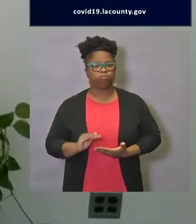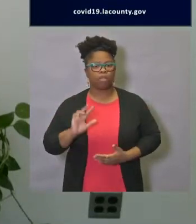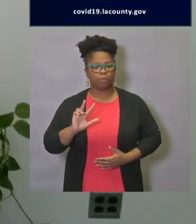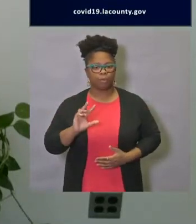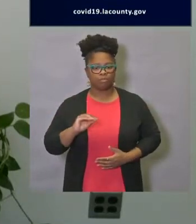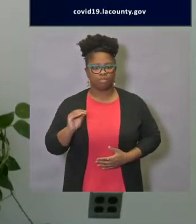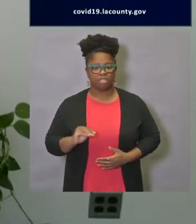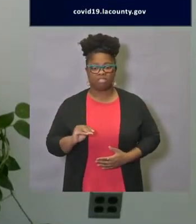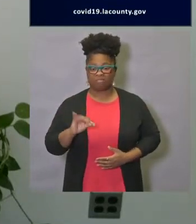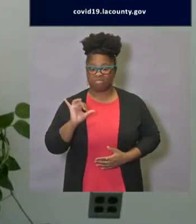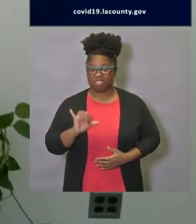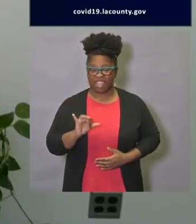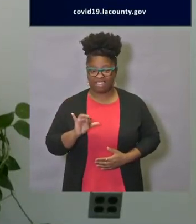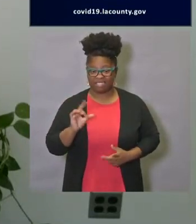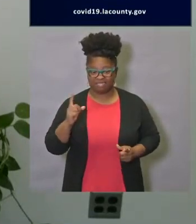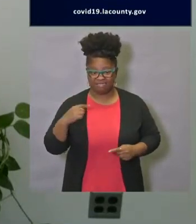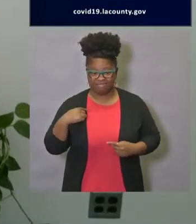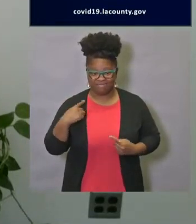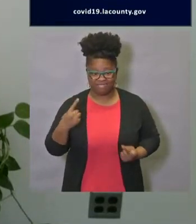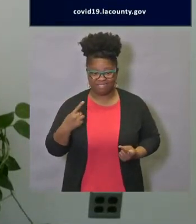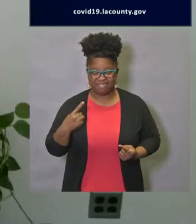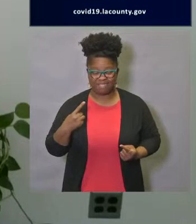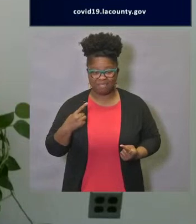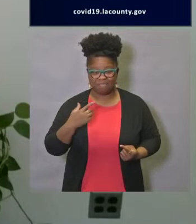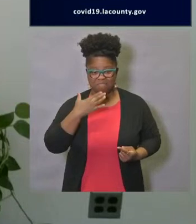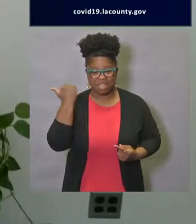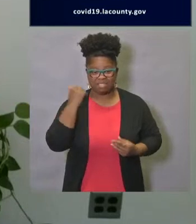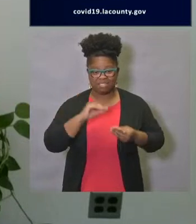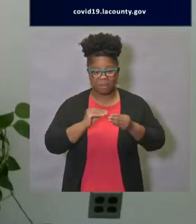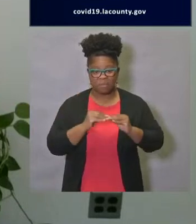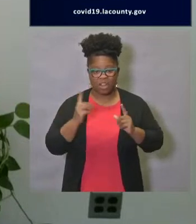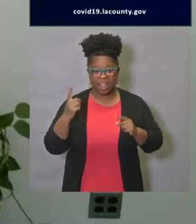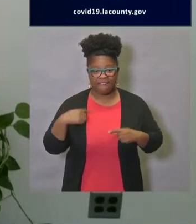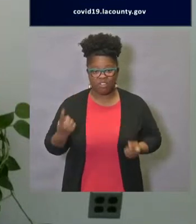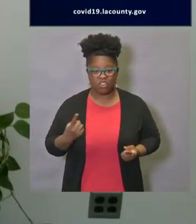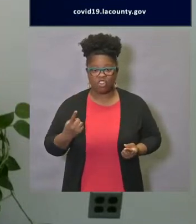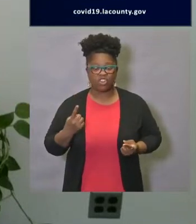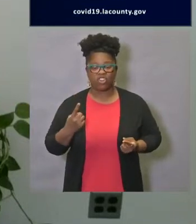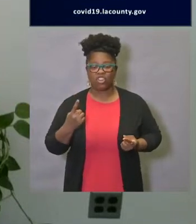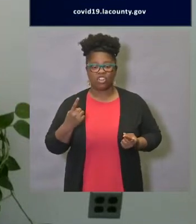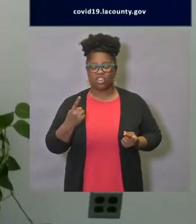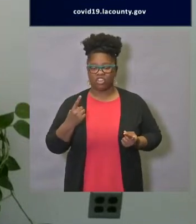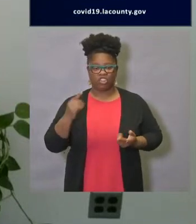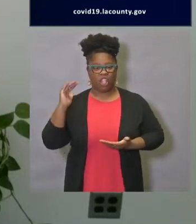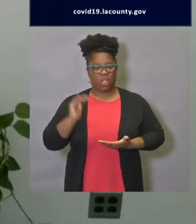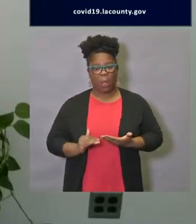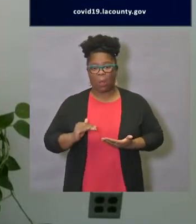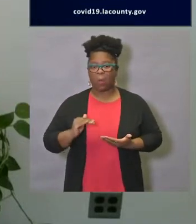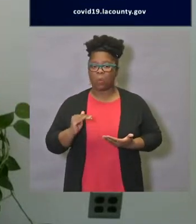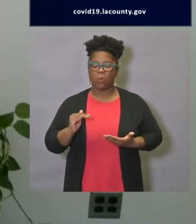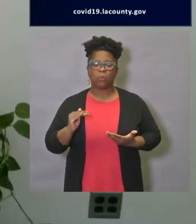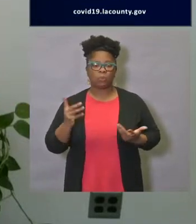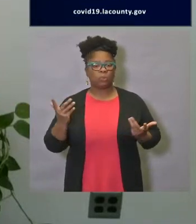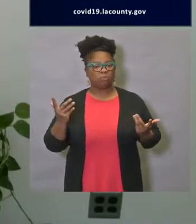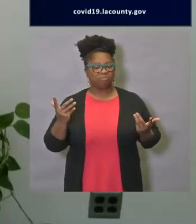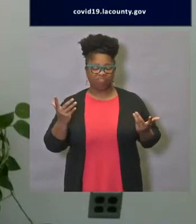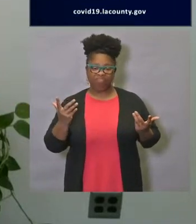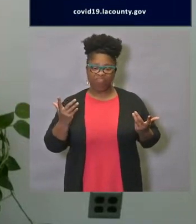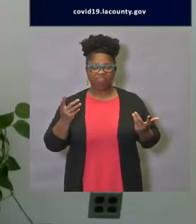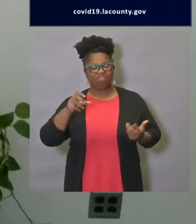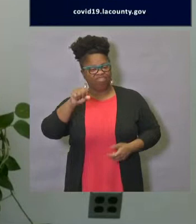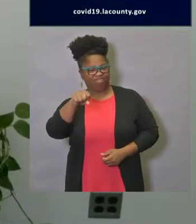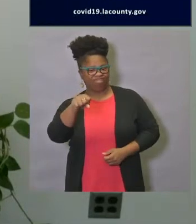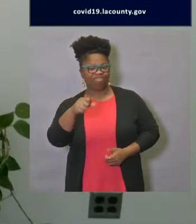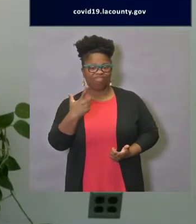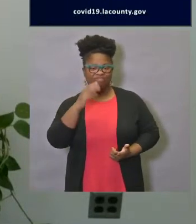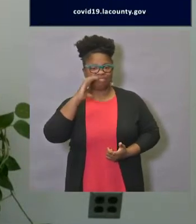the lowest it's ever been since we've been offering testing in the community. So it does, you know, I think the